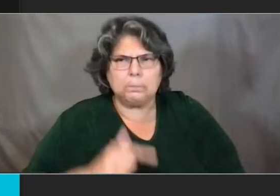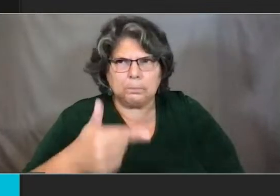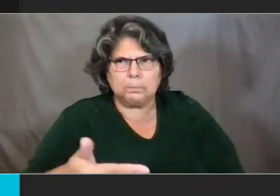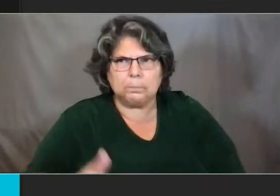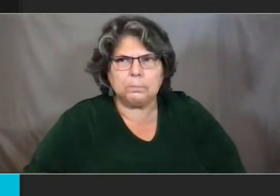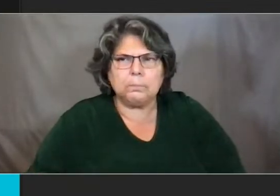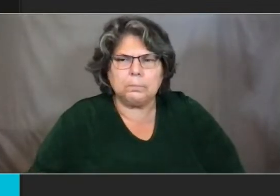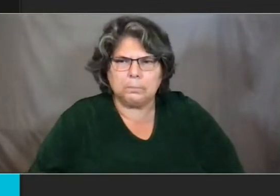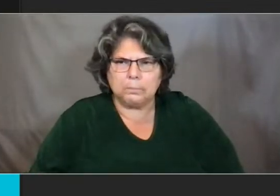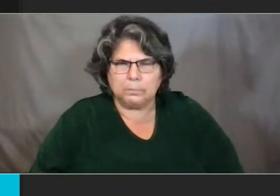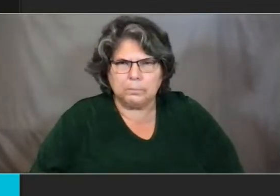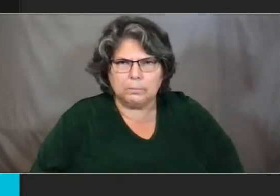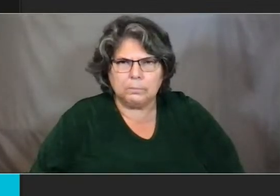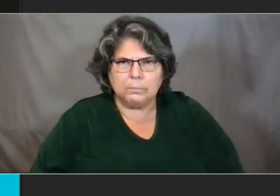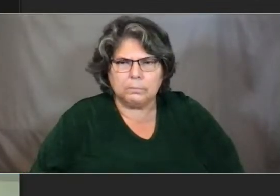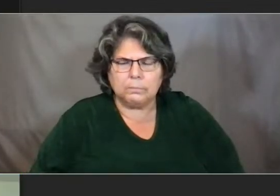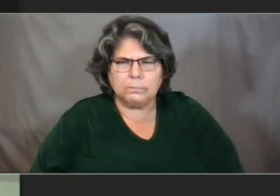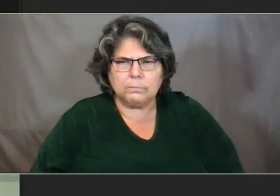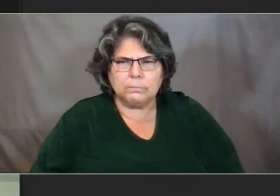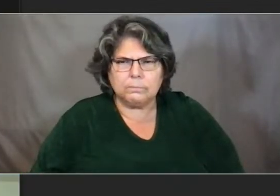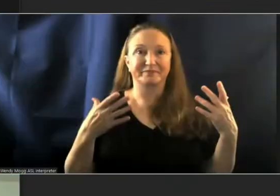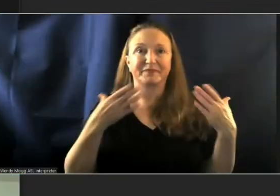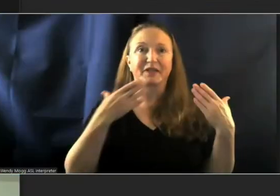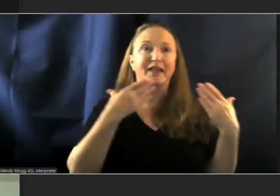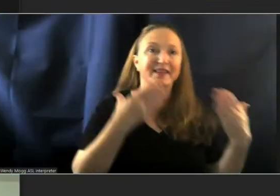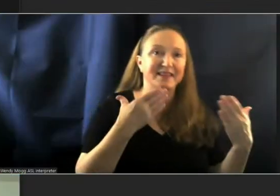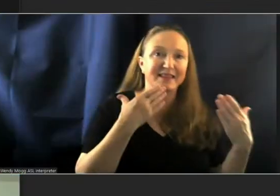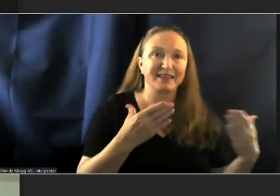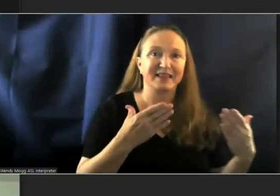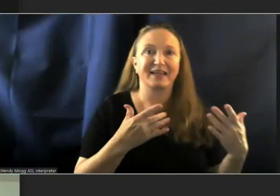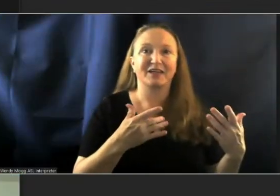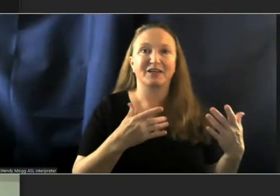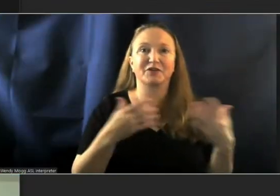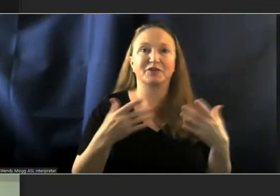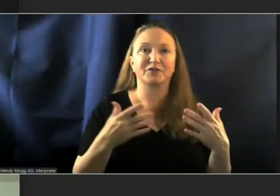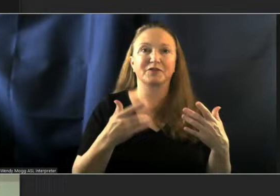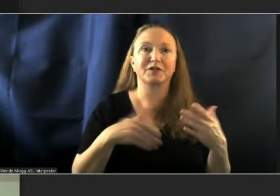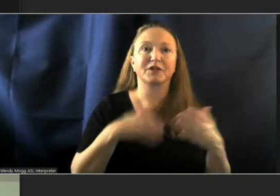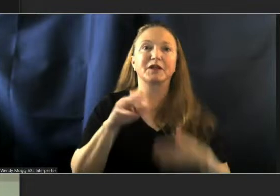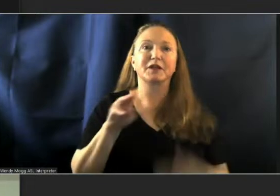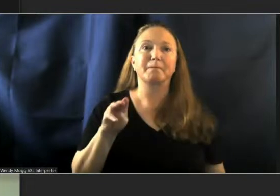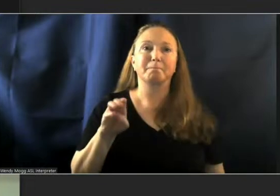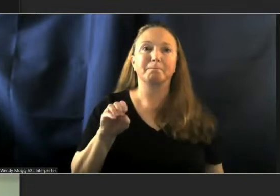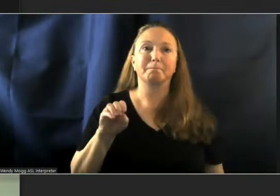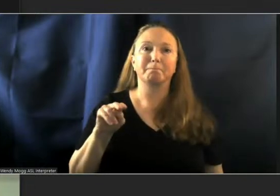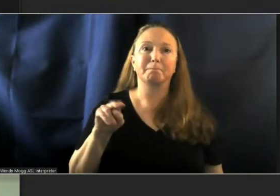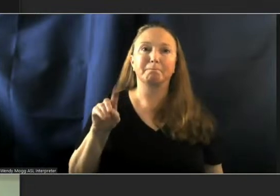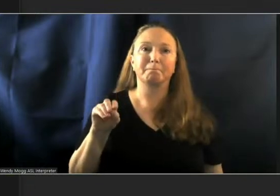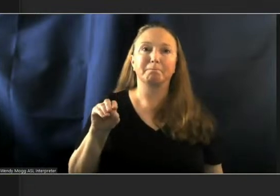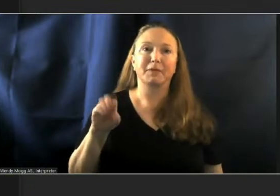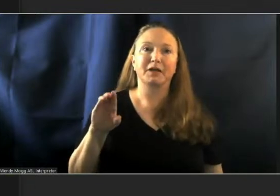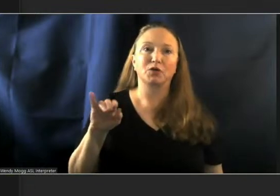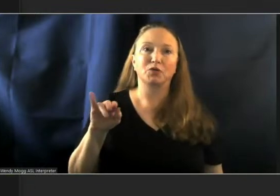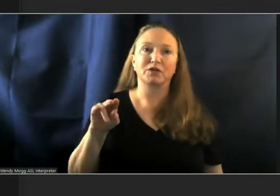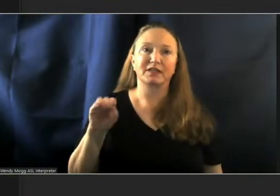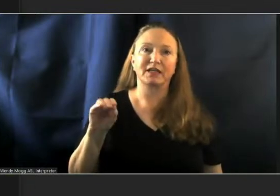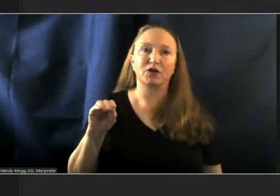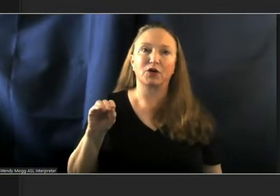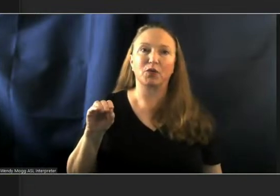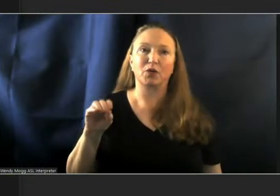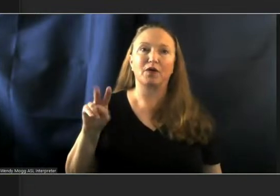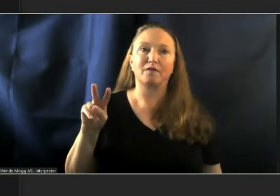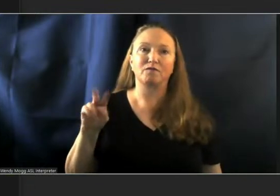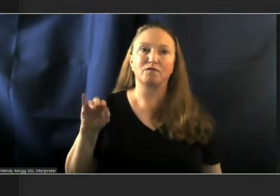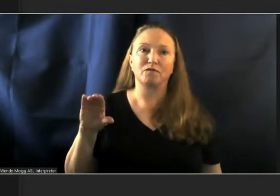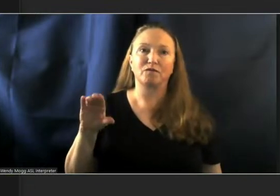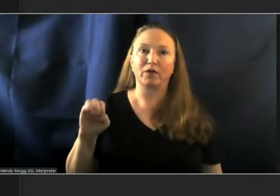Thank you. Thank you, Danila. Let's move on to the Mendocino Voice. Thank you. Thank you so